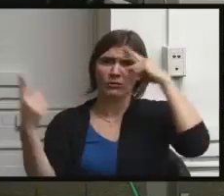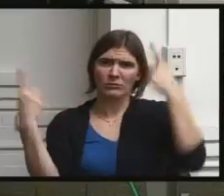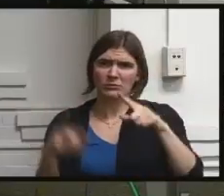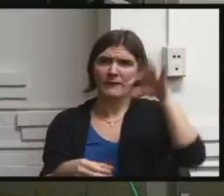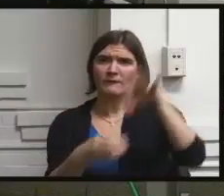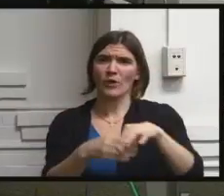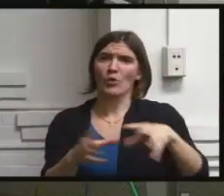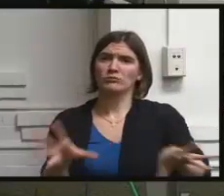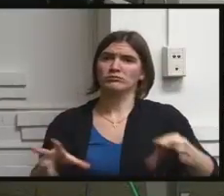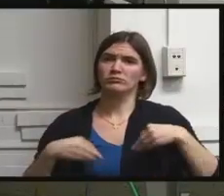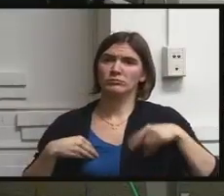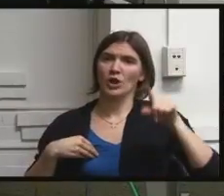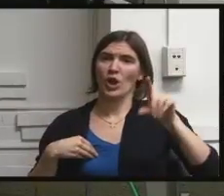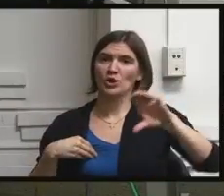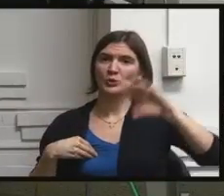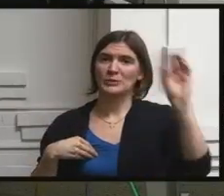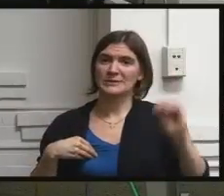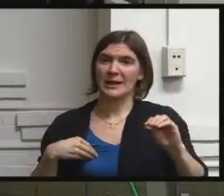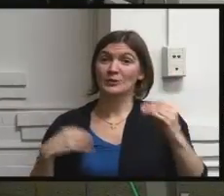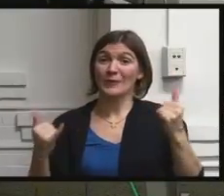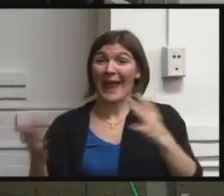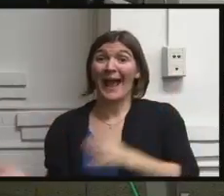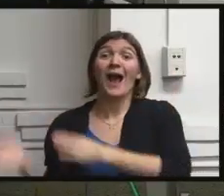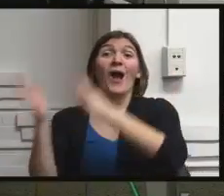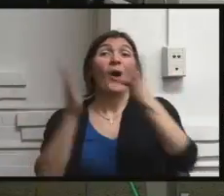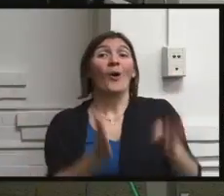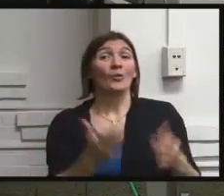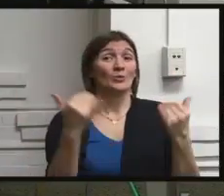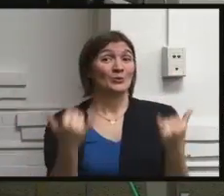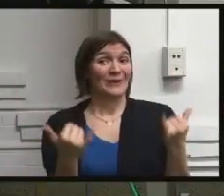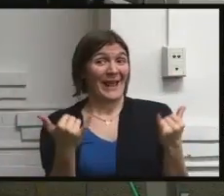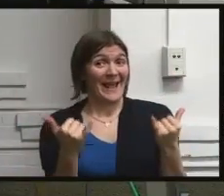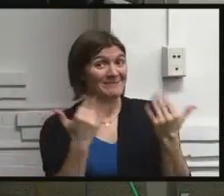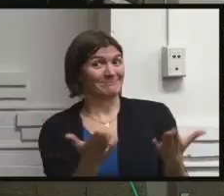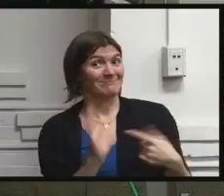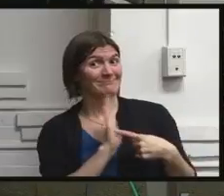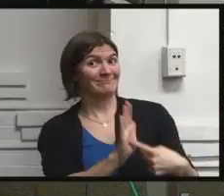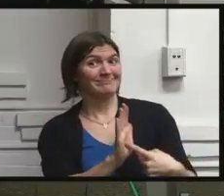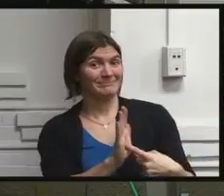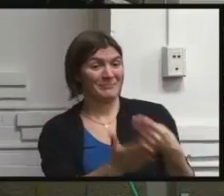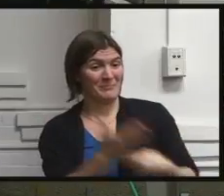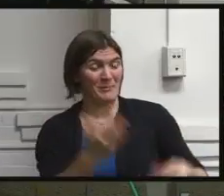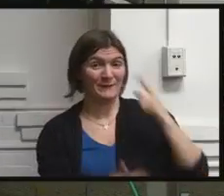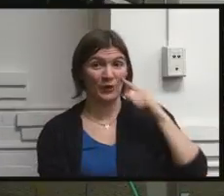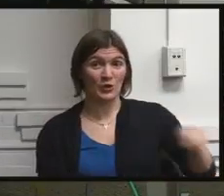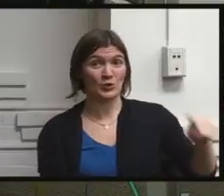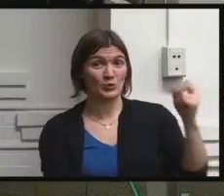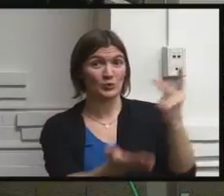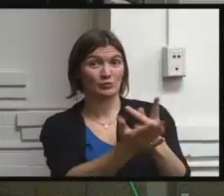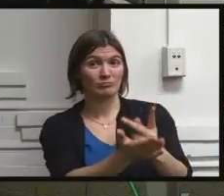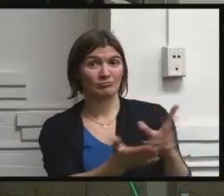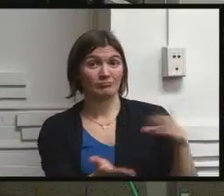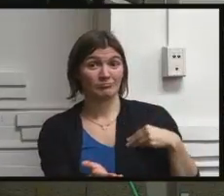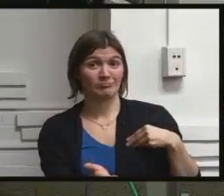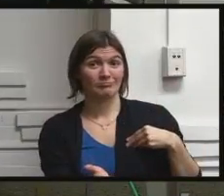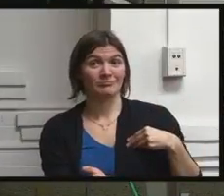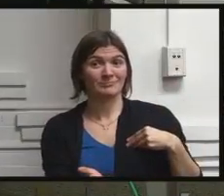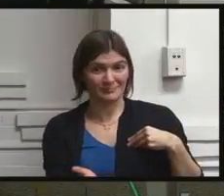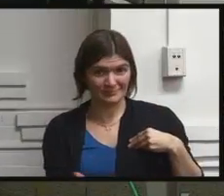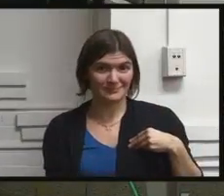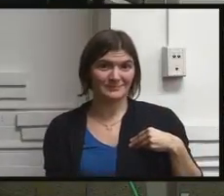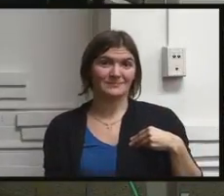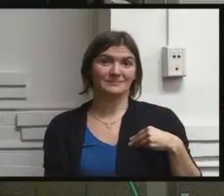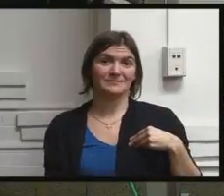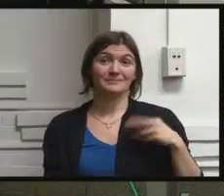approved. So that brings us to where we are today, presenting our budget for your consideration and